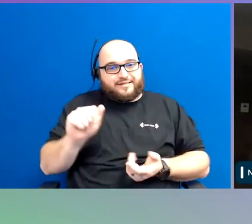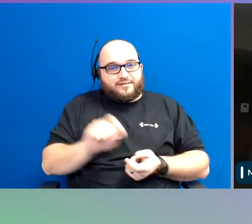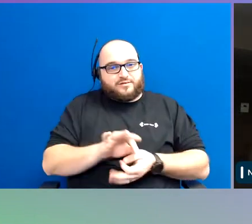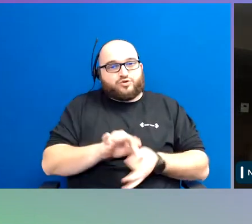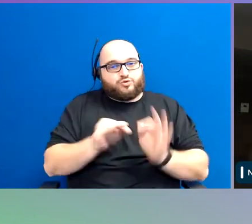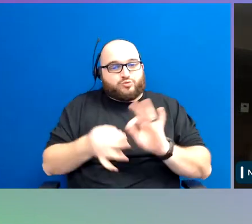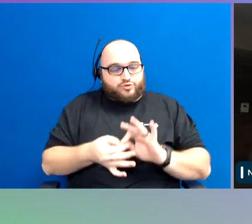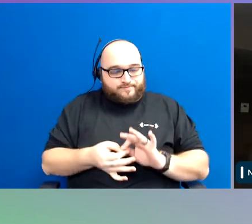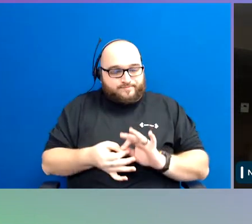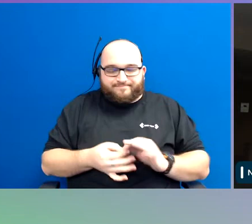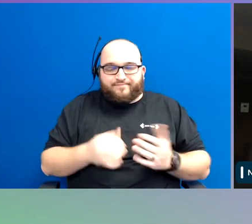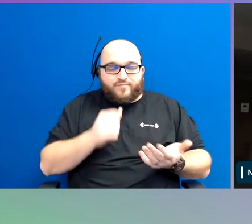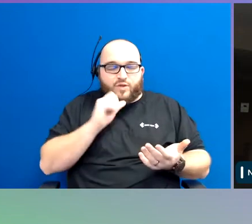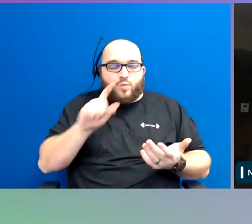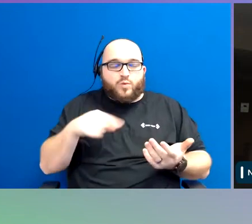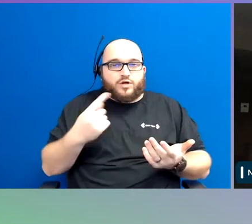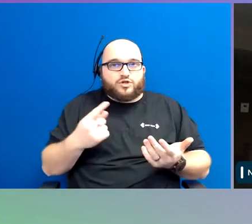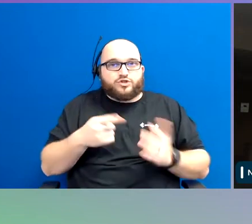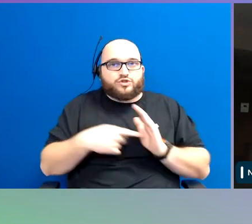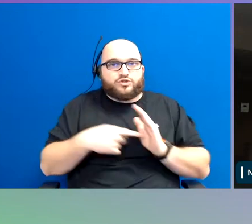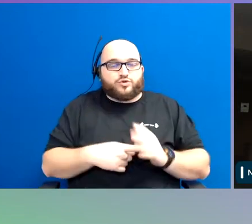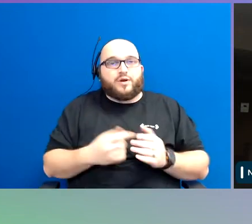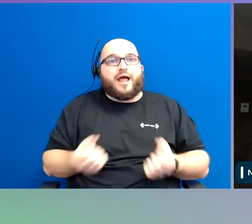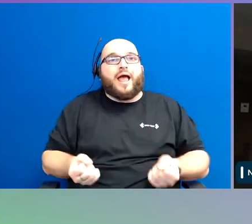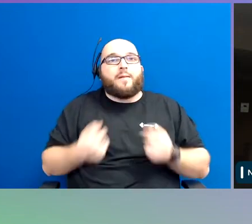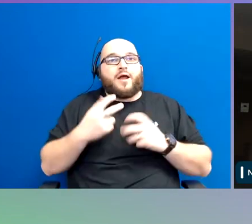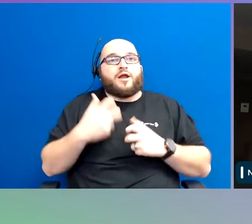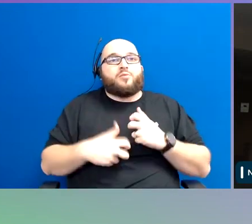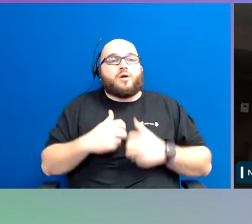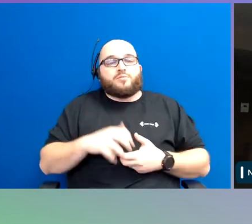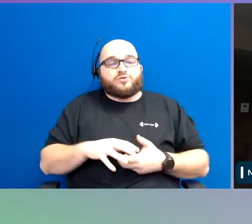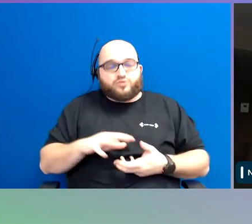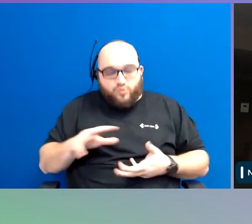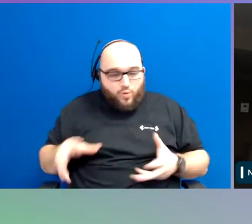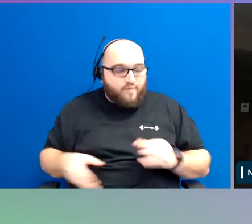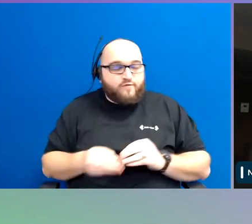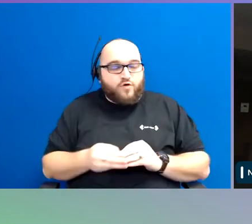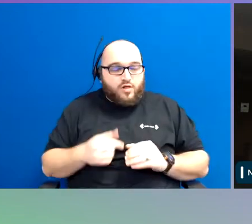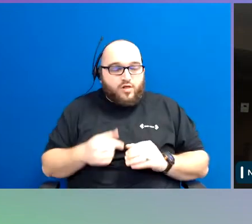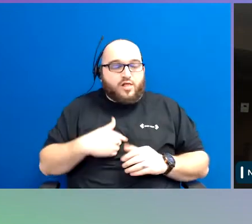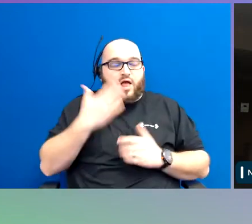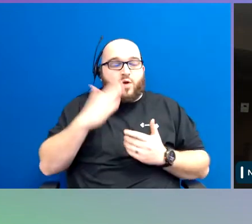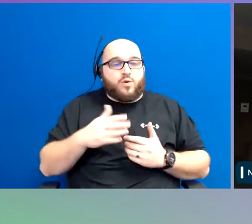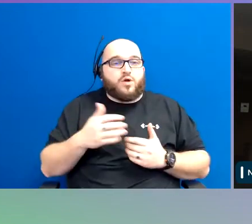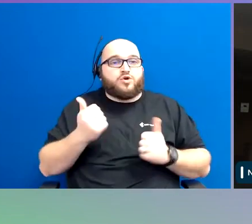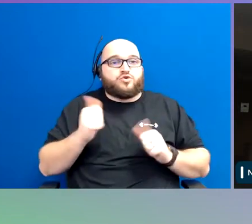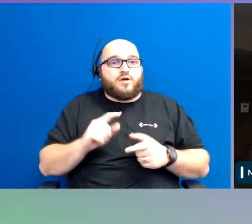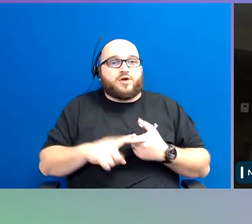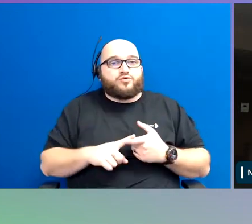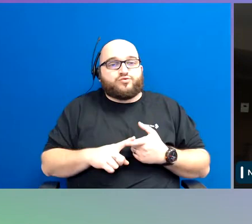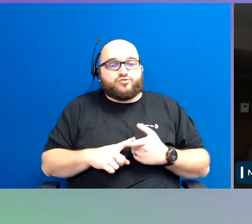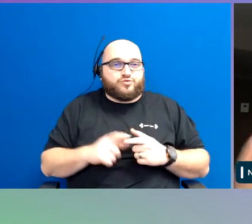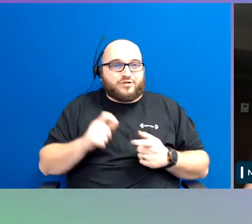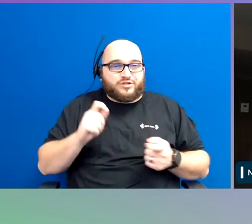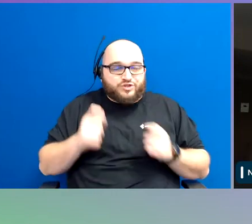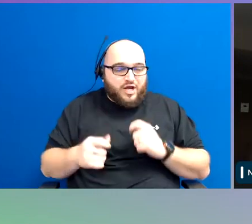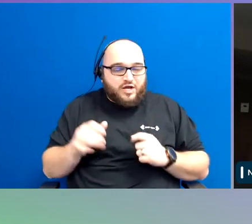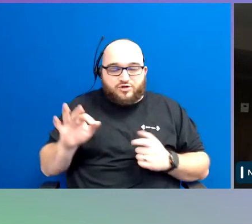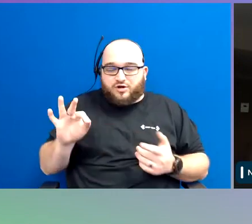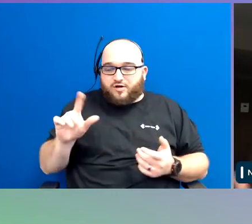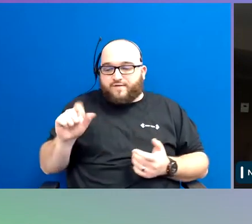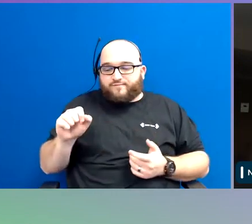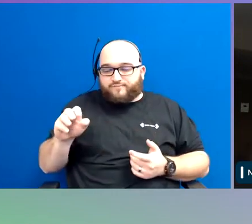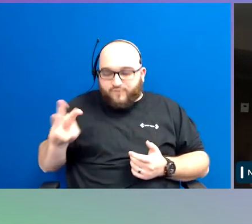show like number of issues overall. I would try and break it out by flow a little bit. I would try and focus on